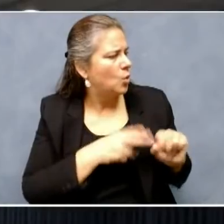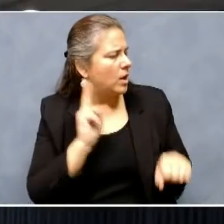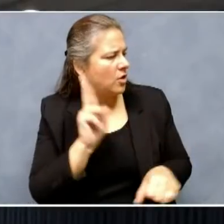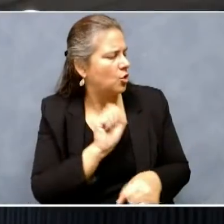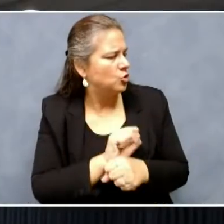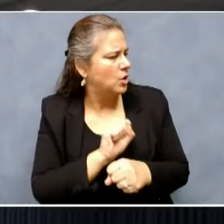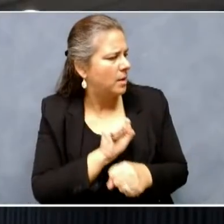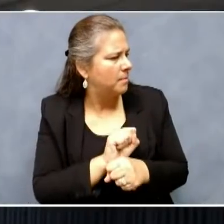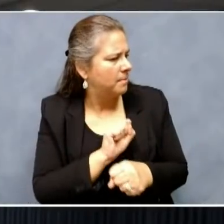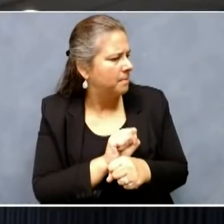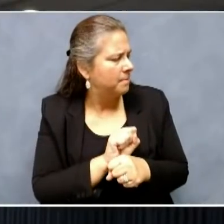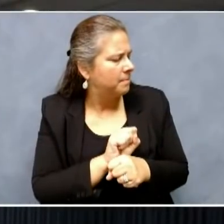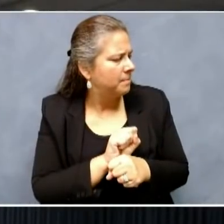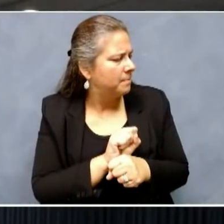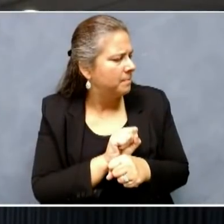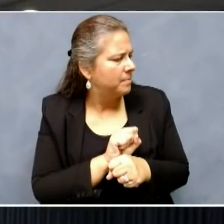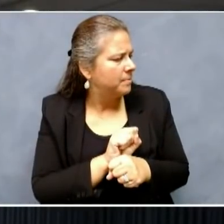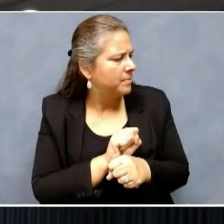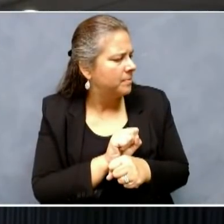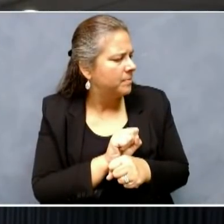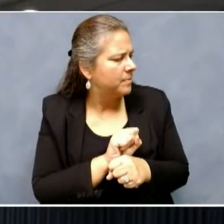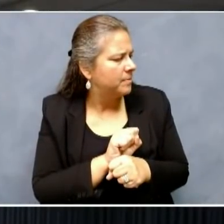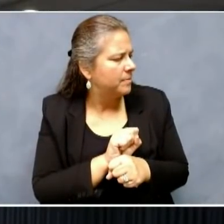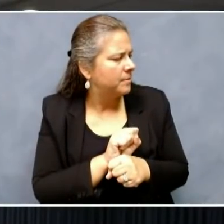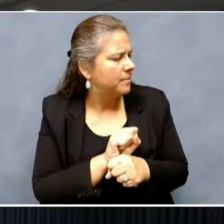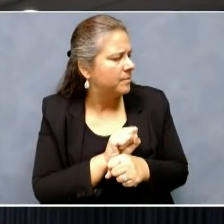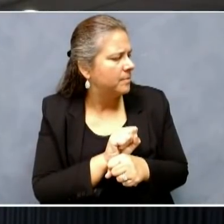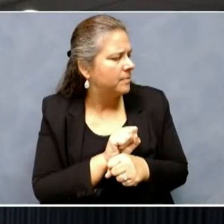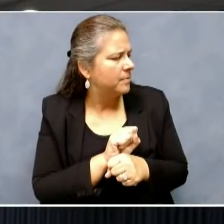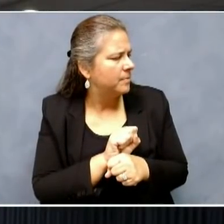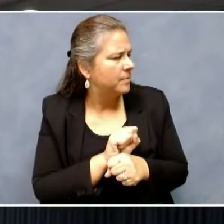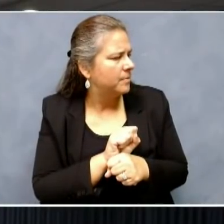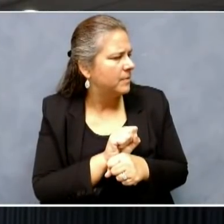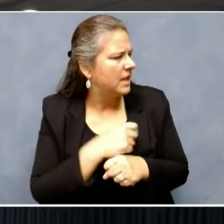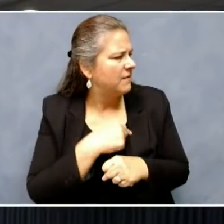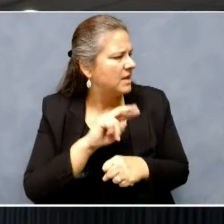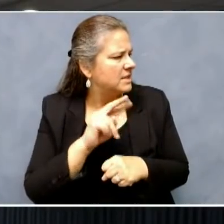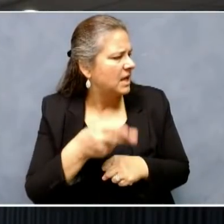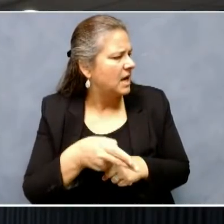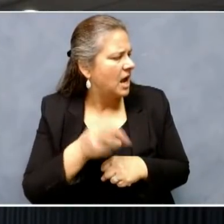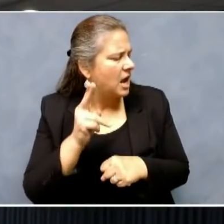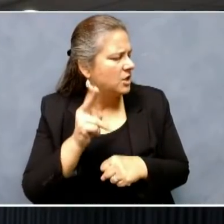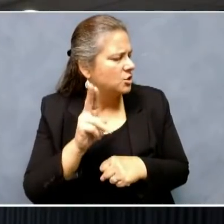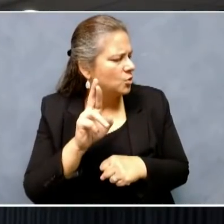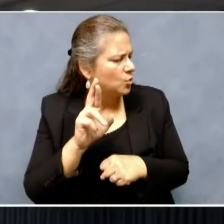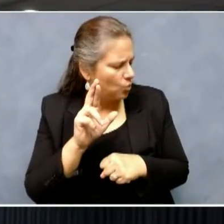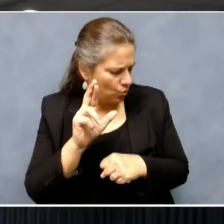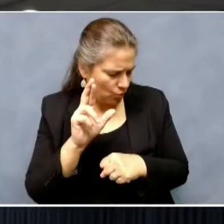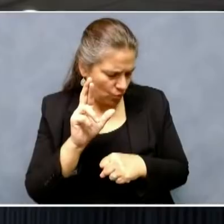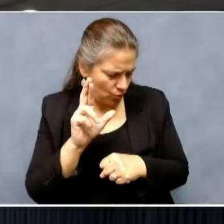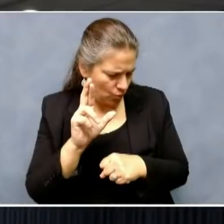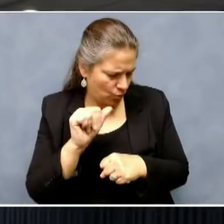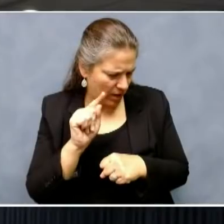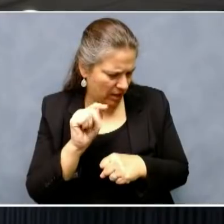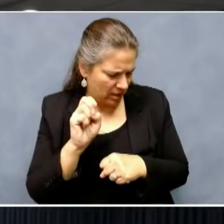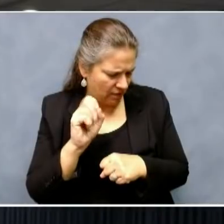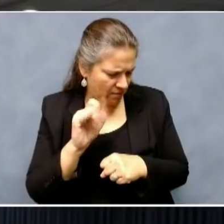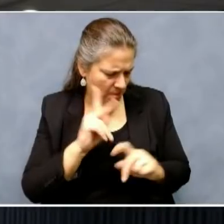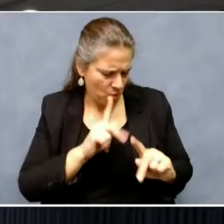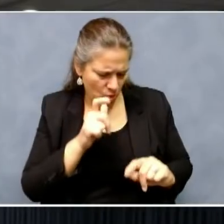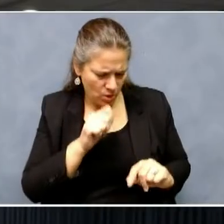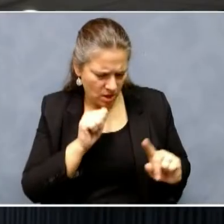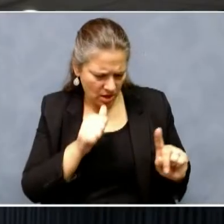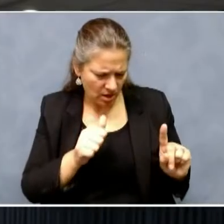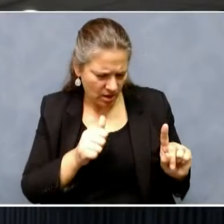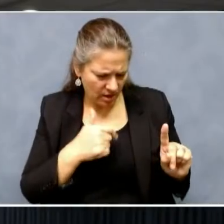also shows that we have the second highest rate for job openings. So we've got these numbers that you were just showing,